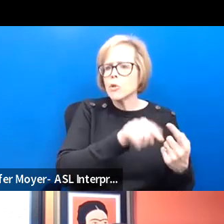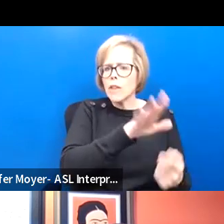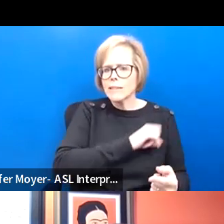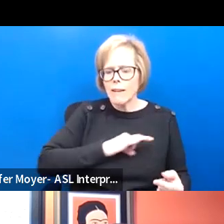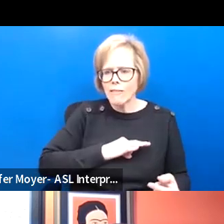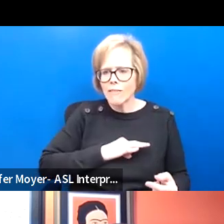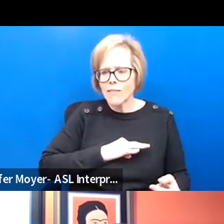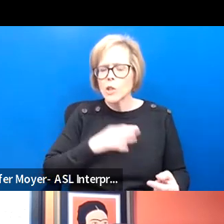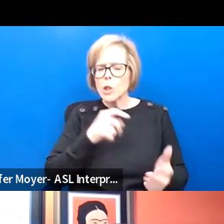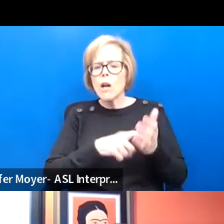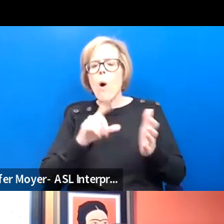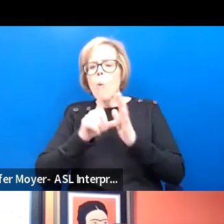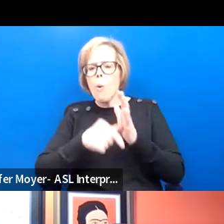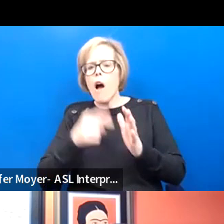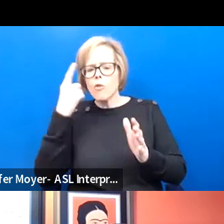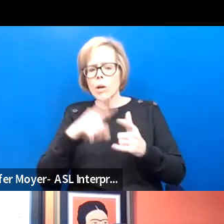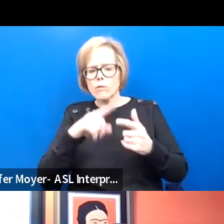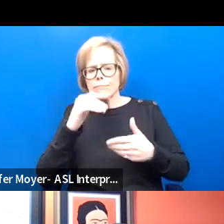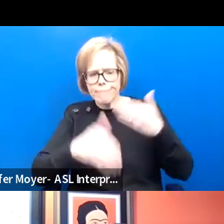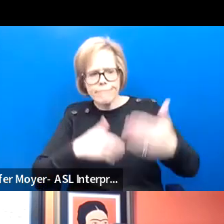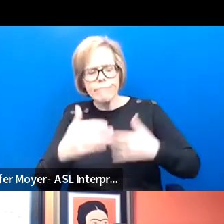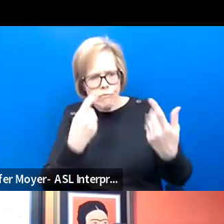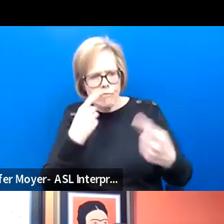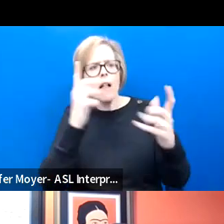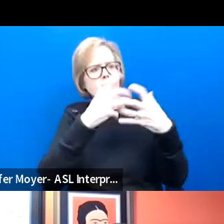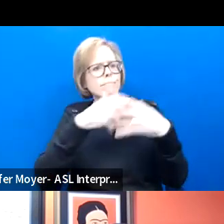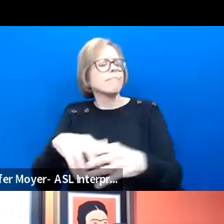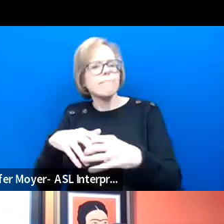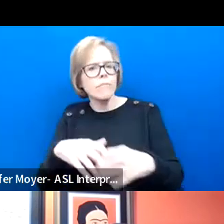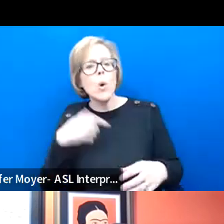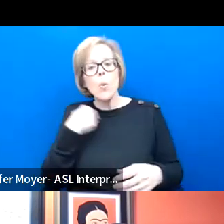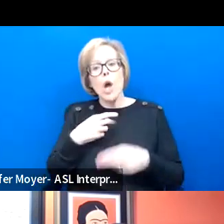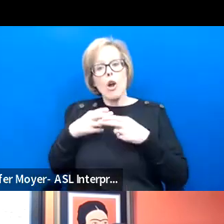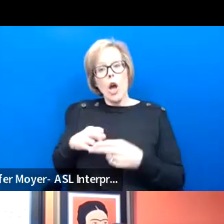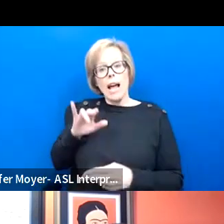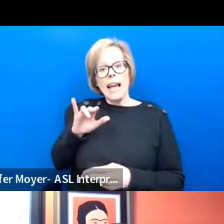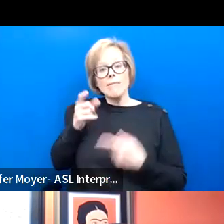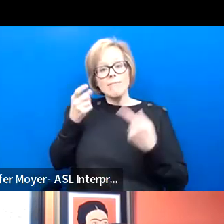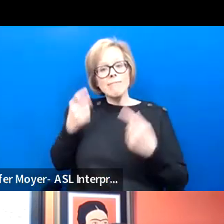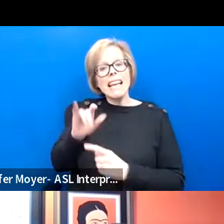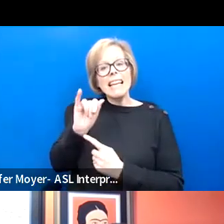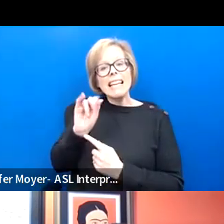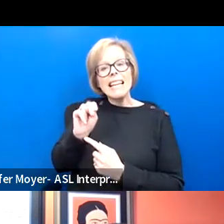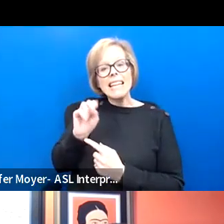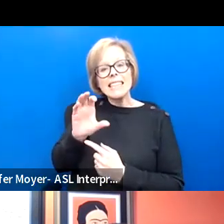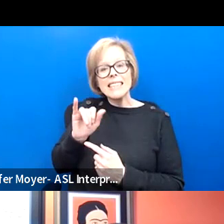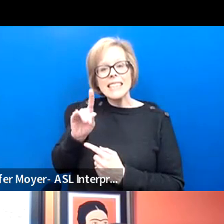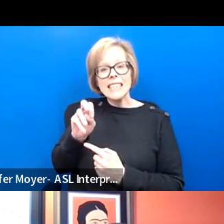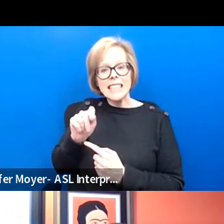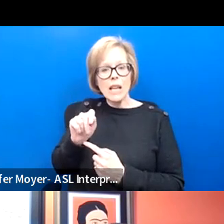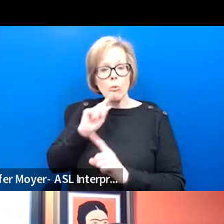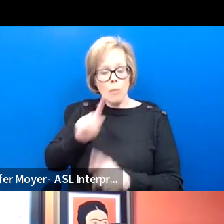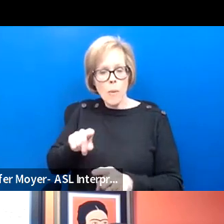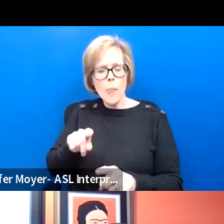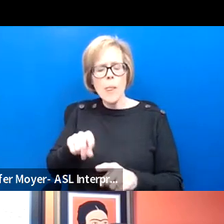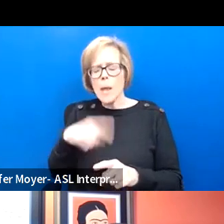of get in sync. We call them incident reports, Dr. Tucker, at least. And there was some argument with me